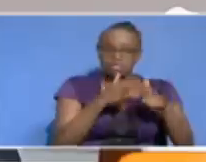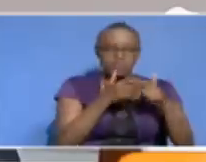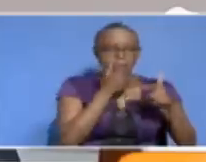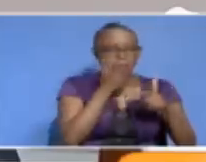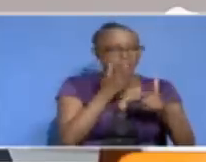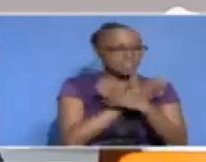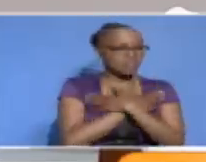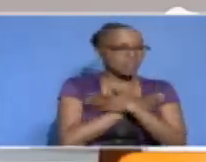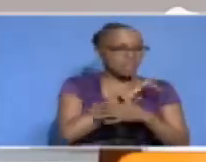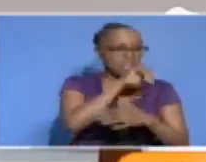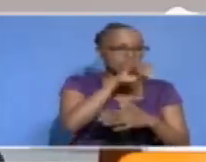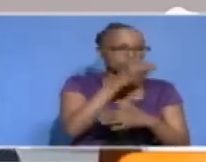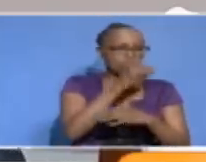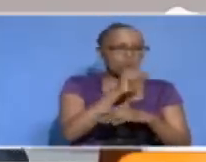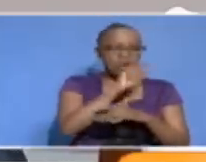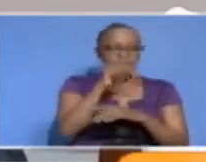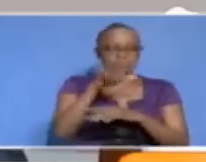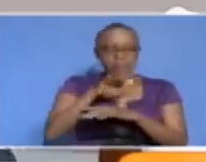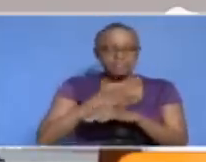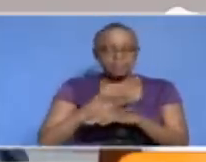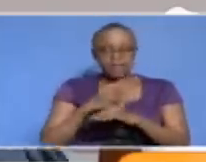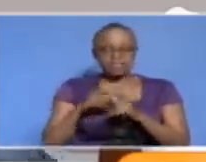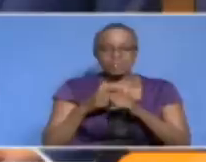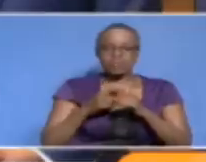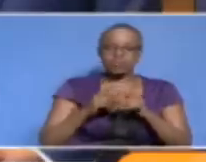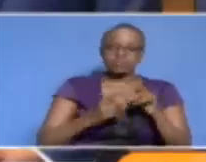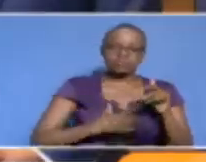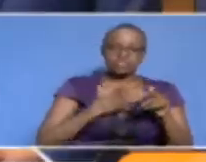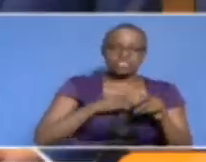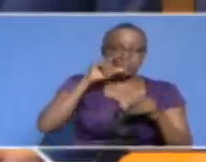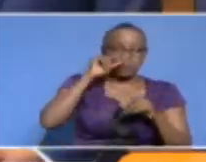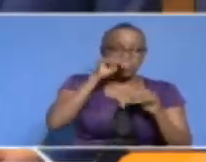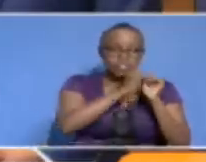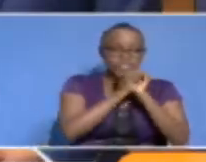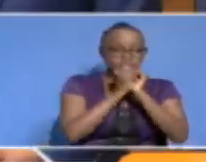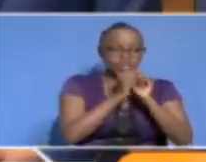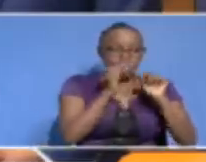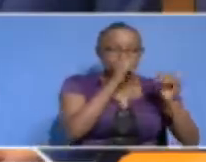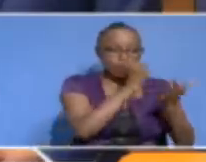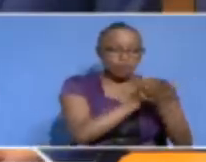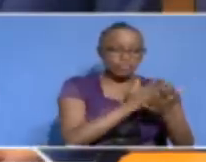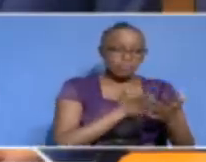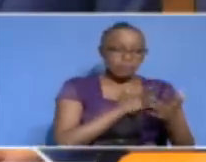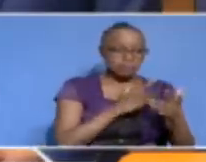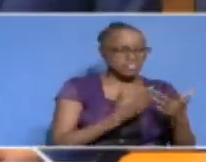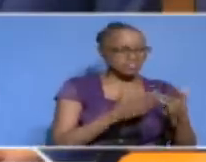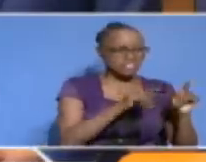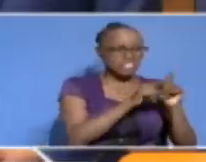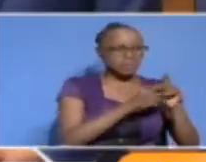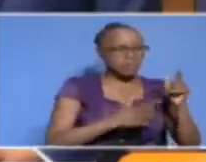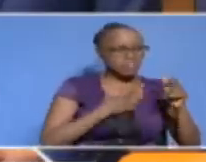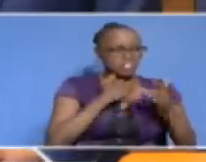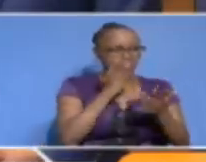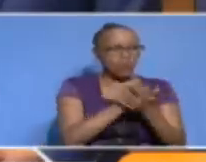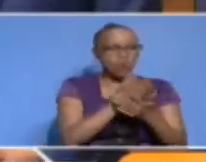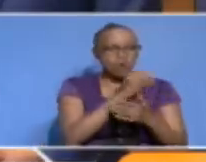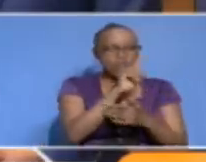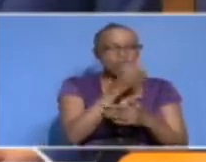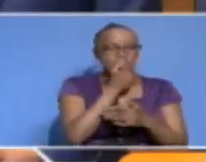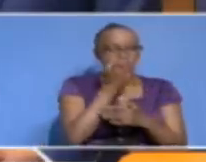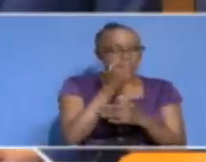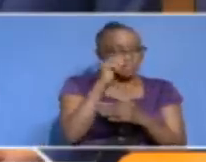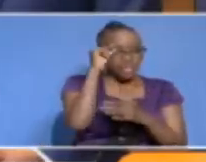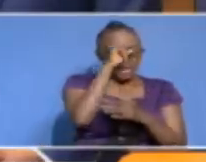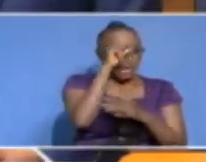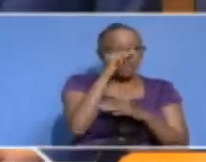friend. He comes to my place, I go to his place. Tunatembea Mombasa pamoja. Yeah. He comes to my office, I go to his office. One of the best governors that Mombasa